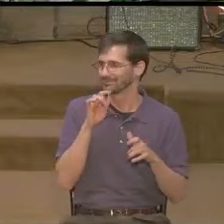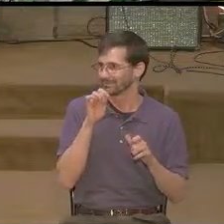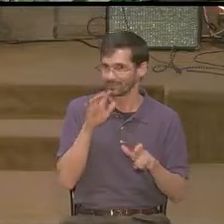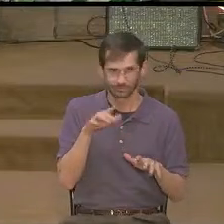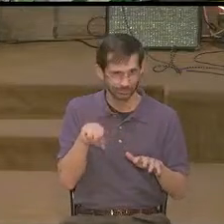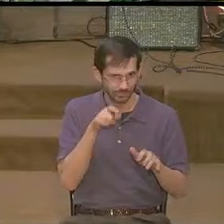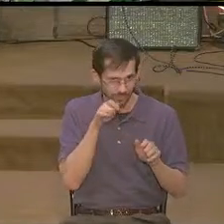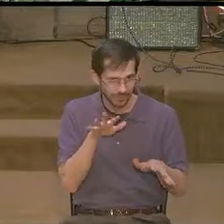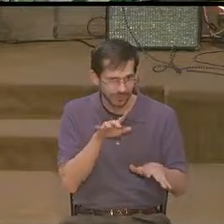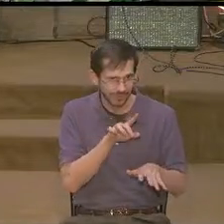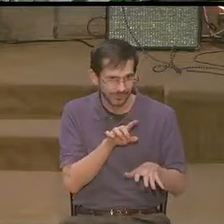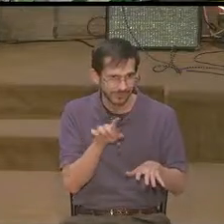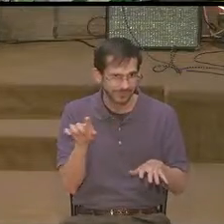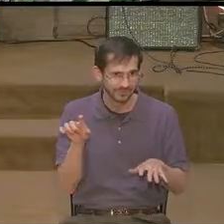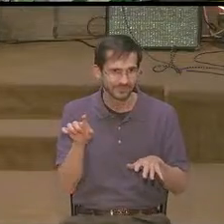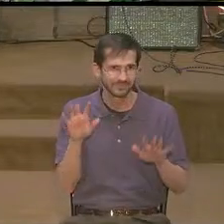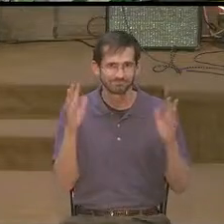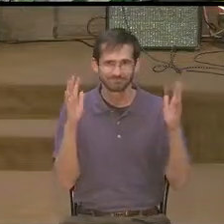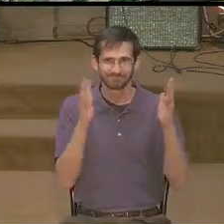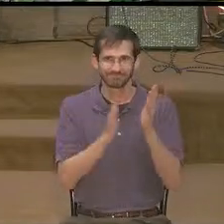Sunday?